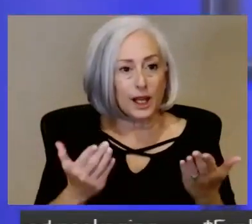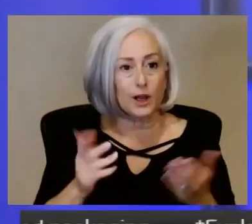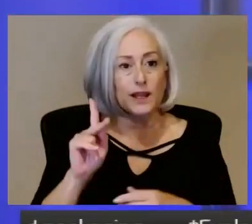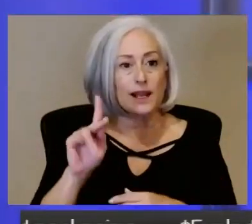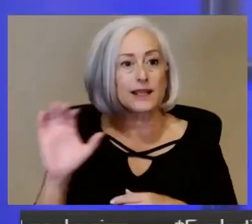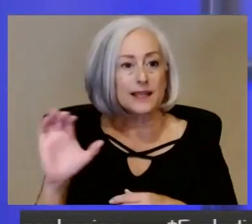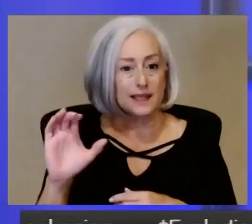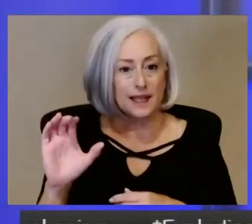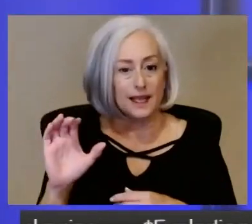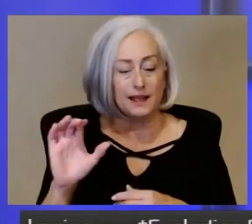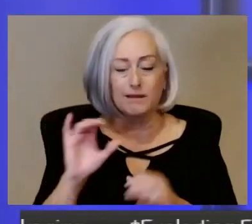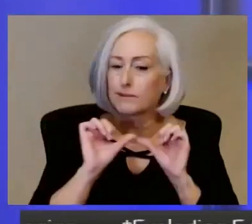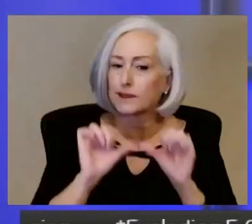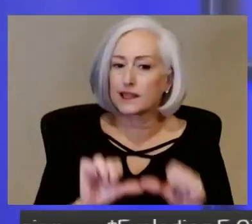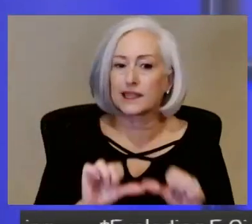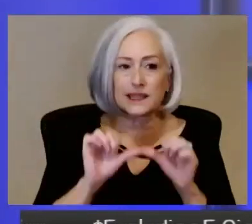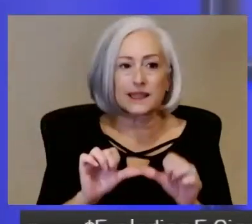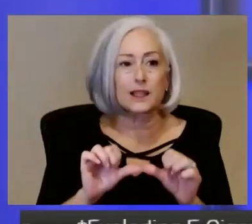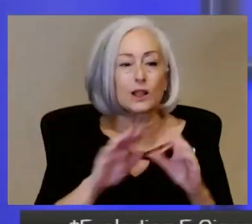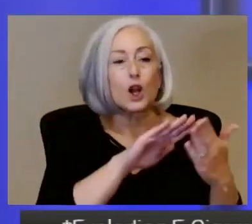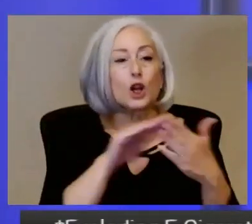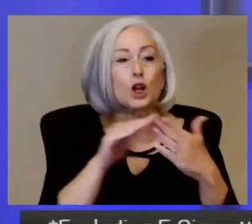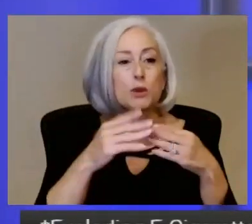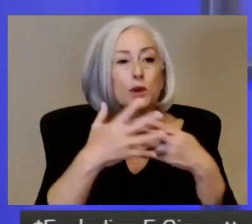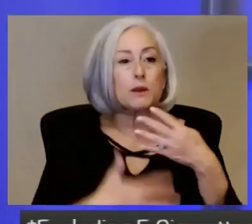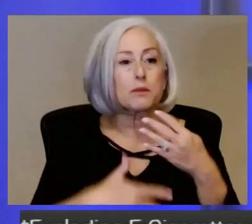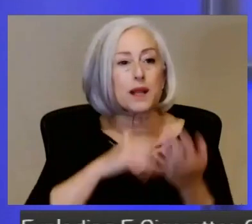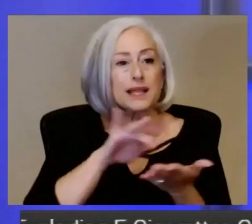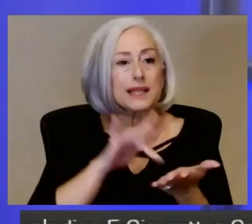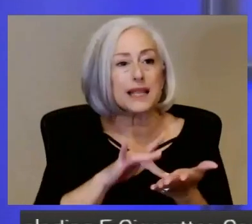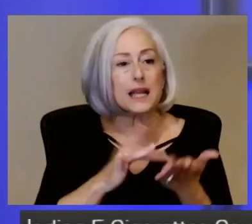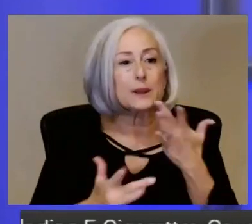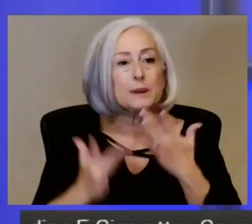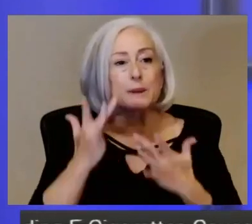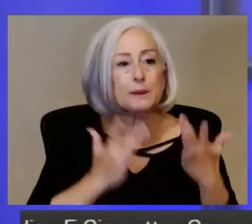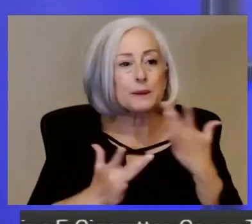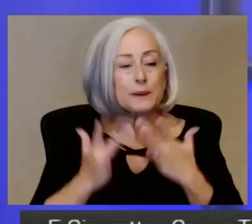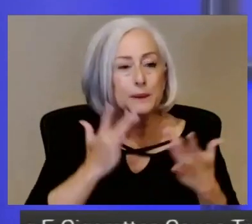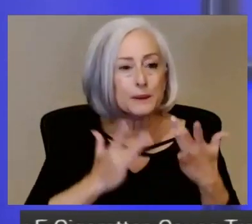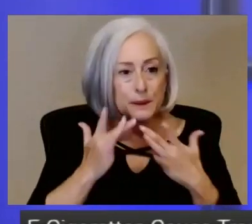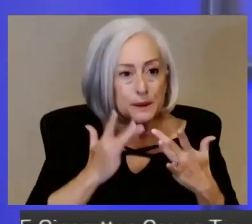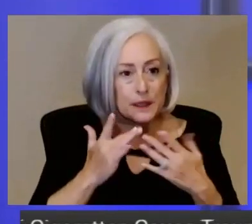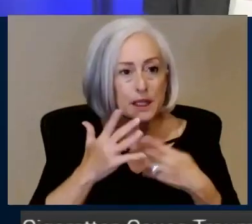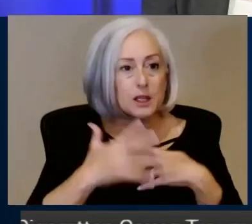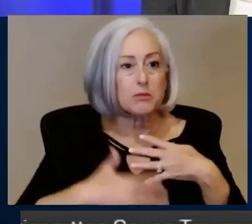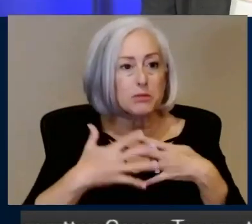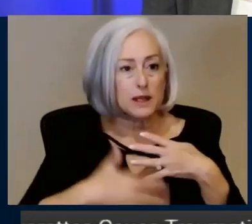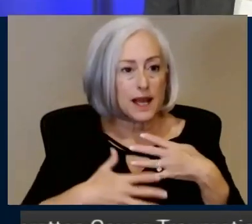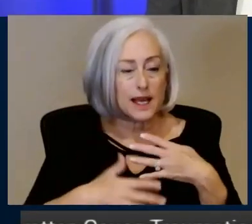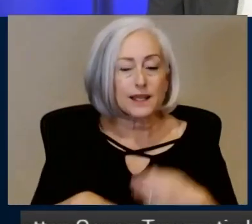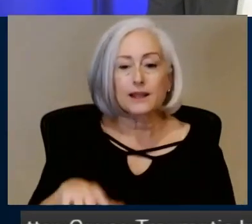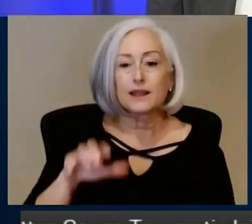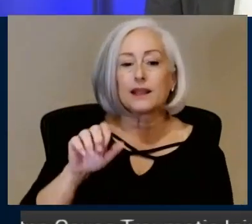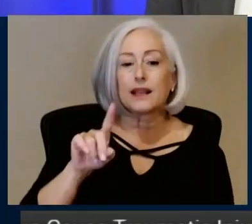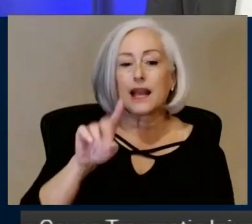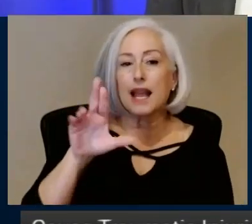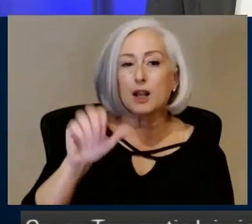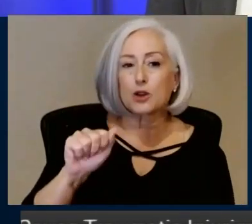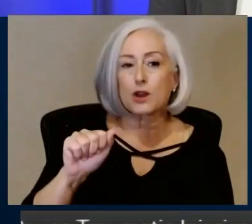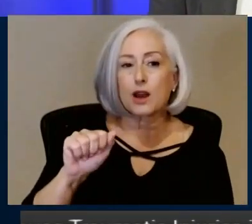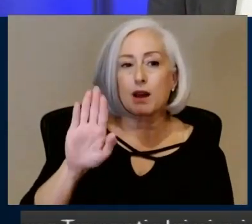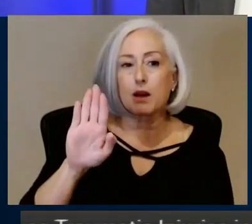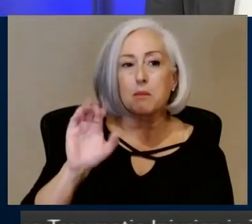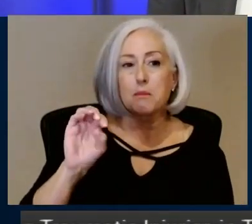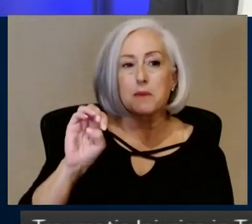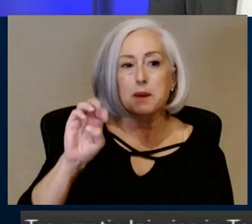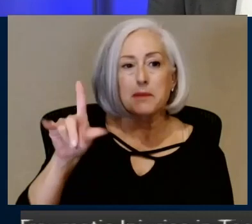The community blood centers have just the bare minimal supply of blood. And Andrea Bipley is the Director of Donor Retention at the Blood Center.